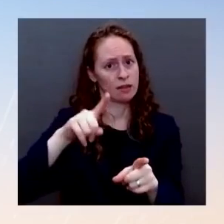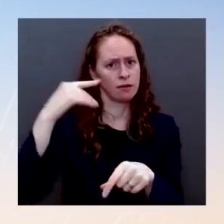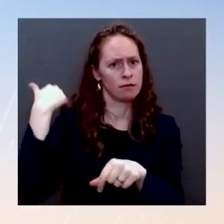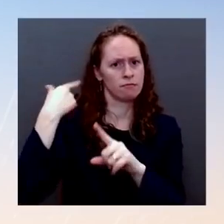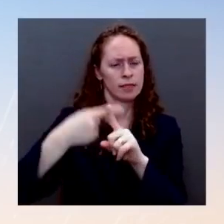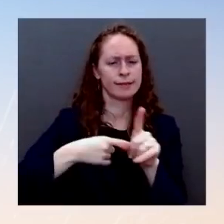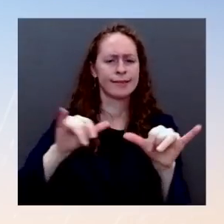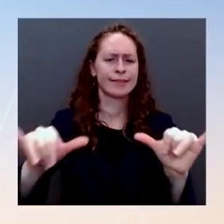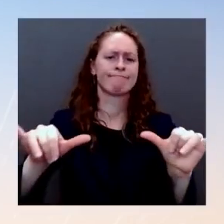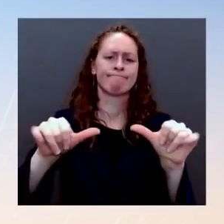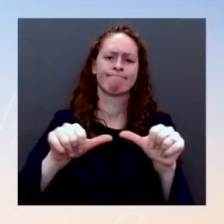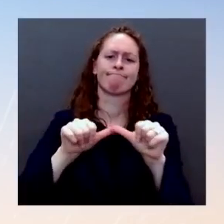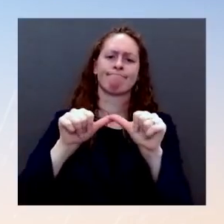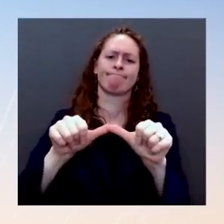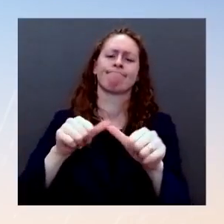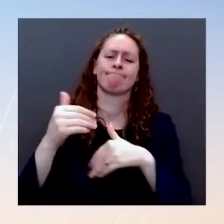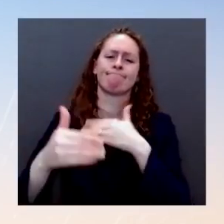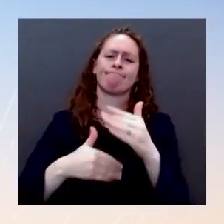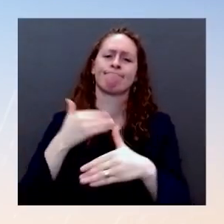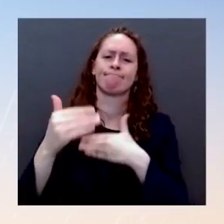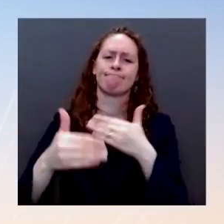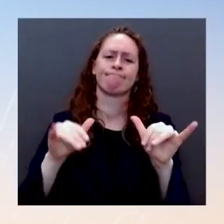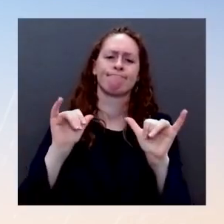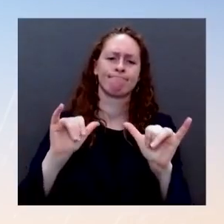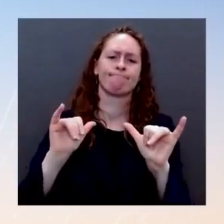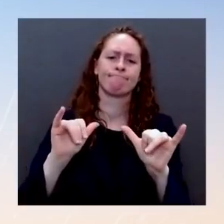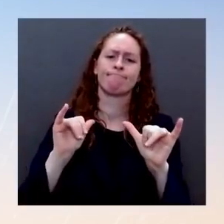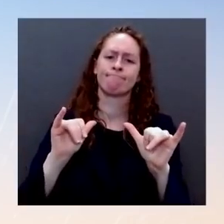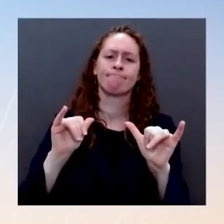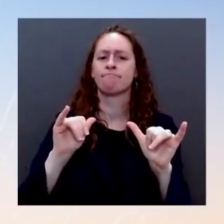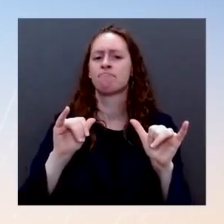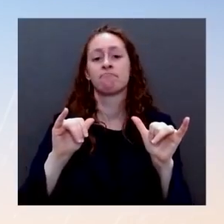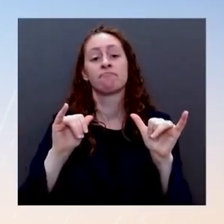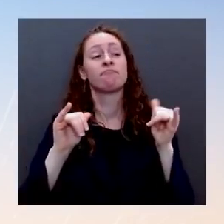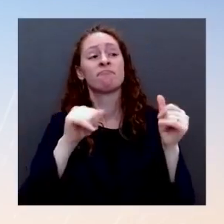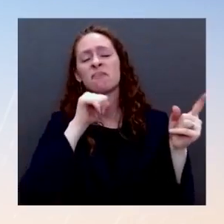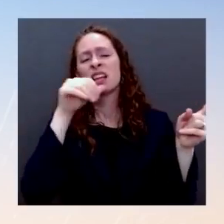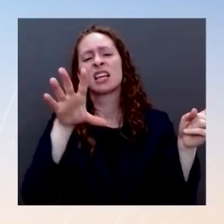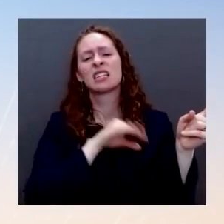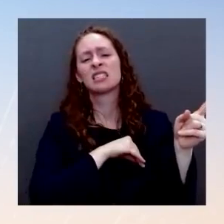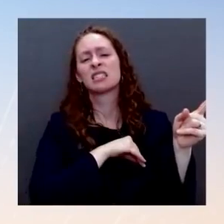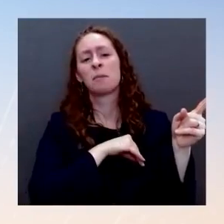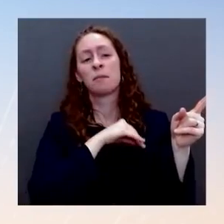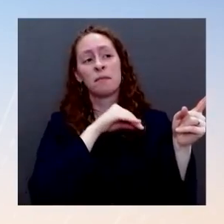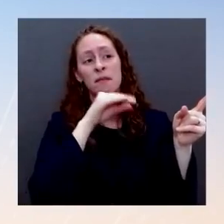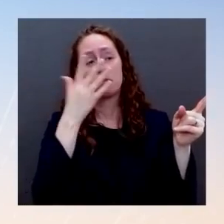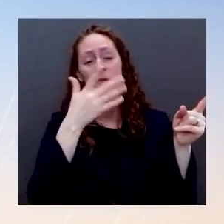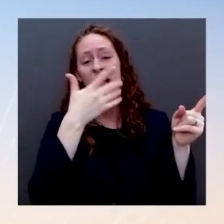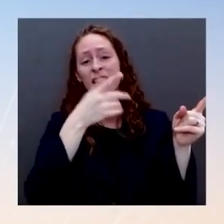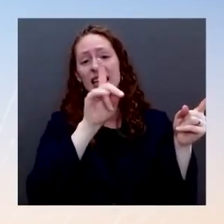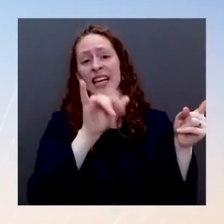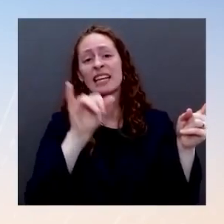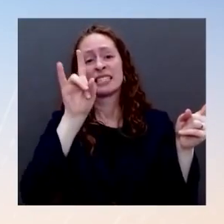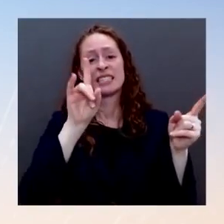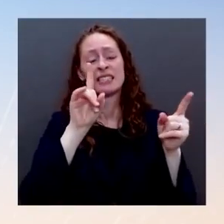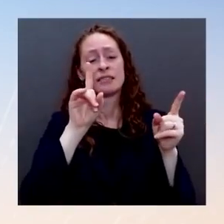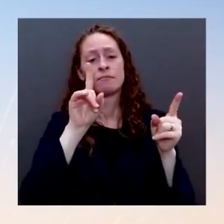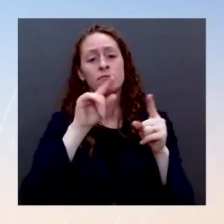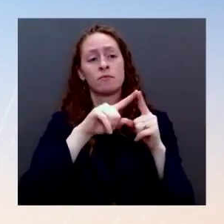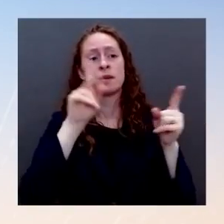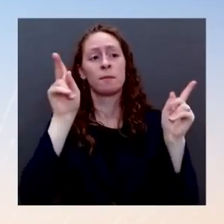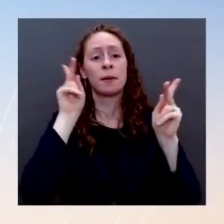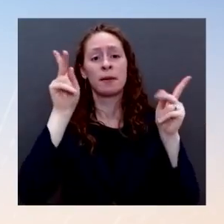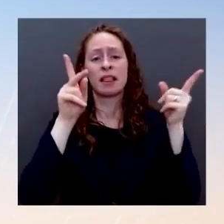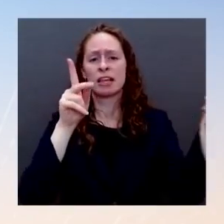on, in light of the surge of Omicron variant and many events like the 2+2 security talks going